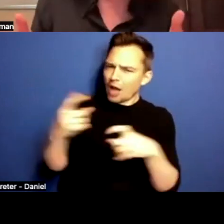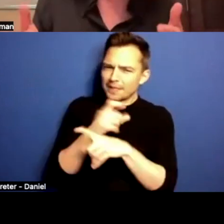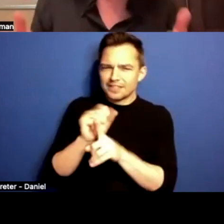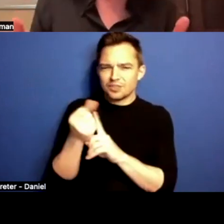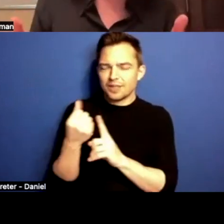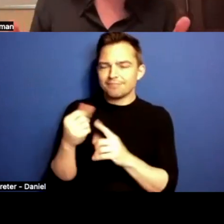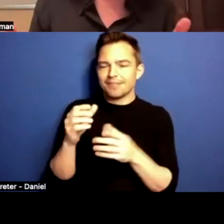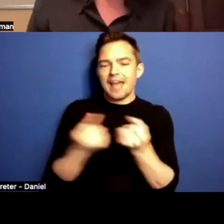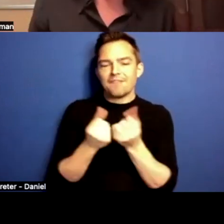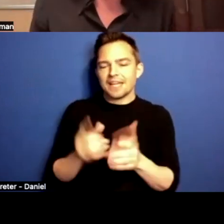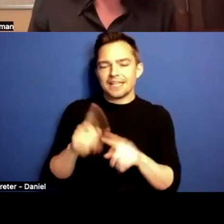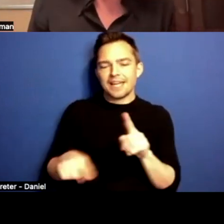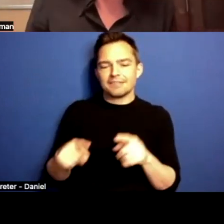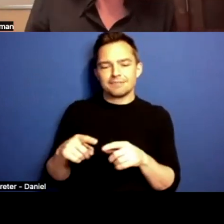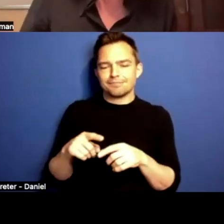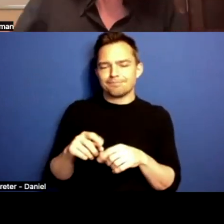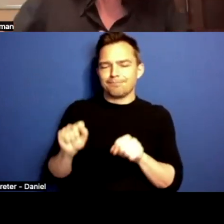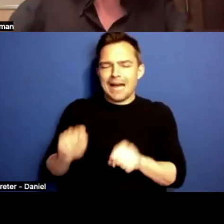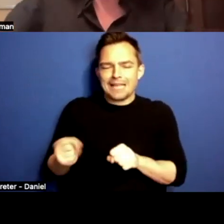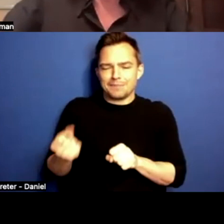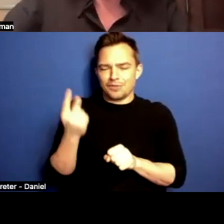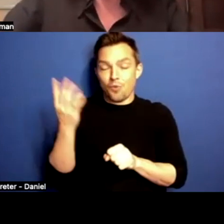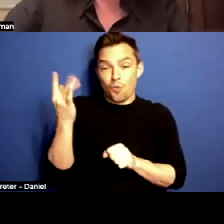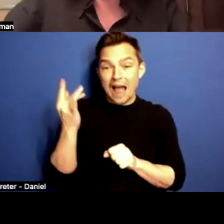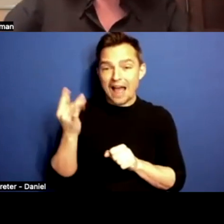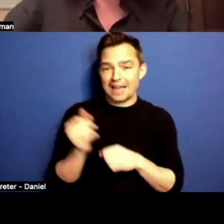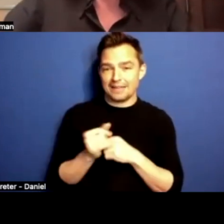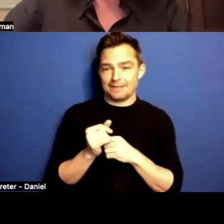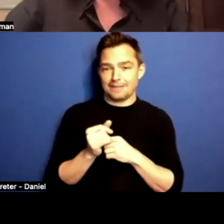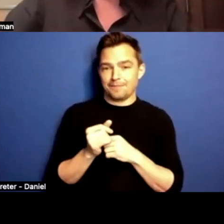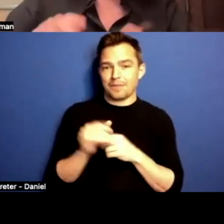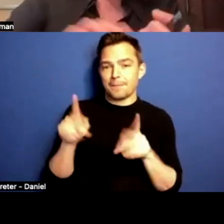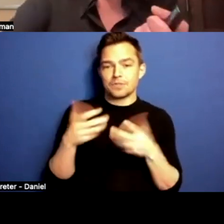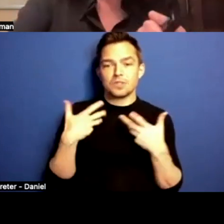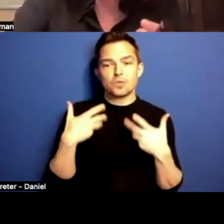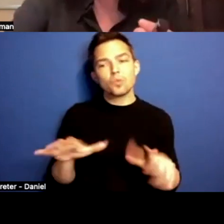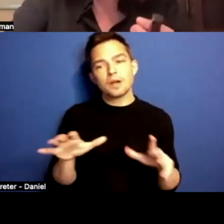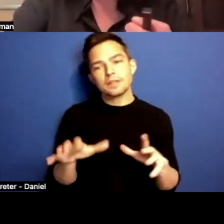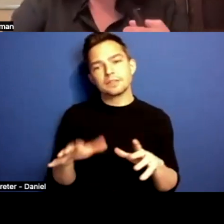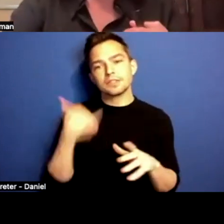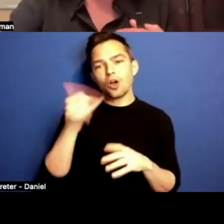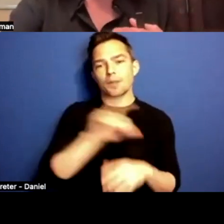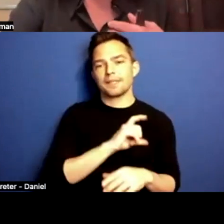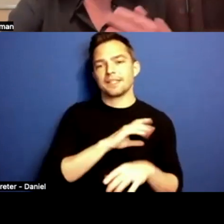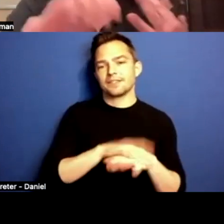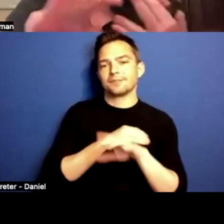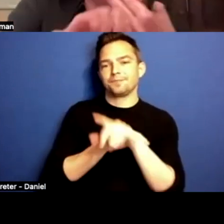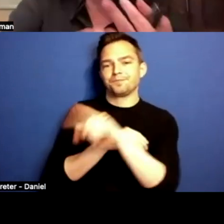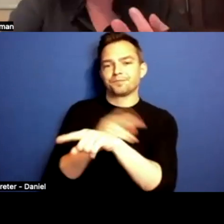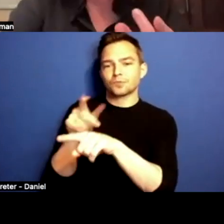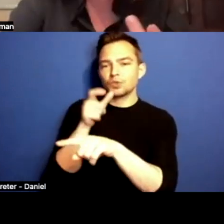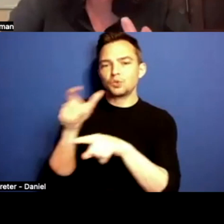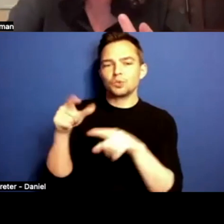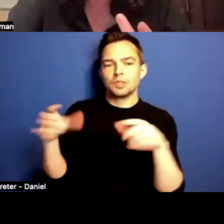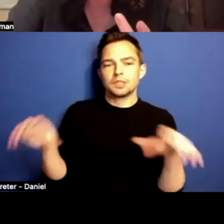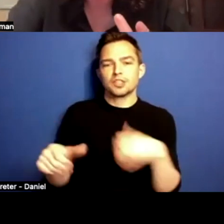possibly understand why one would not want to call the police on a person who harmed,